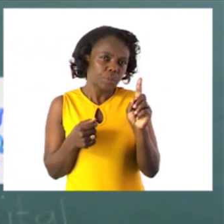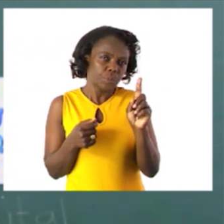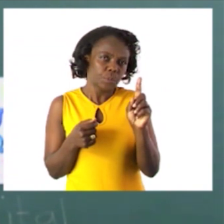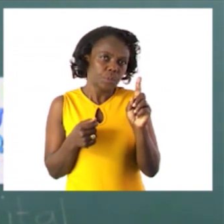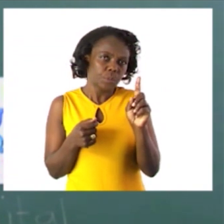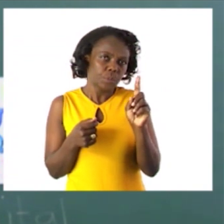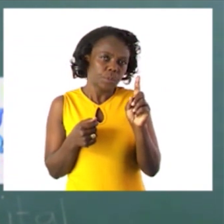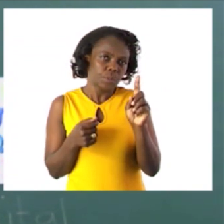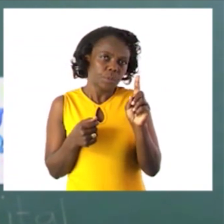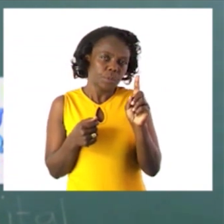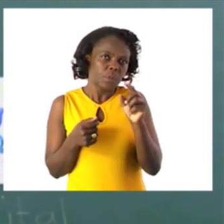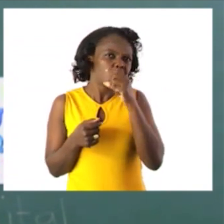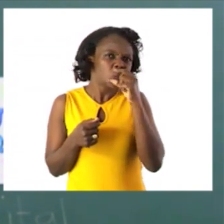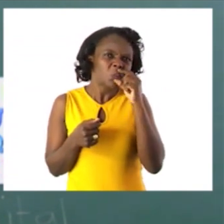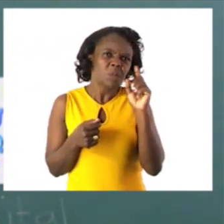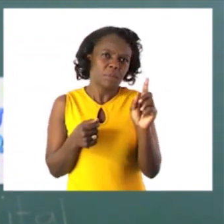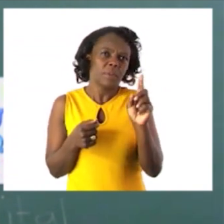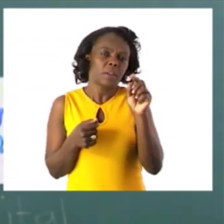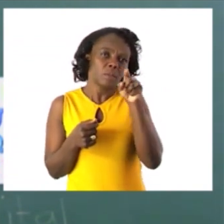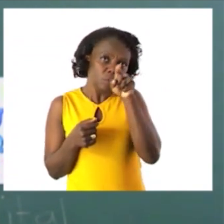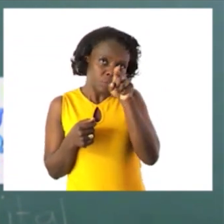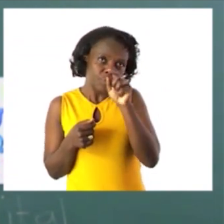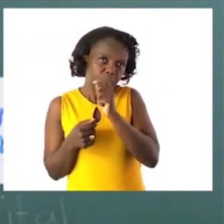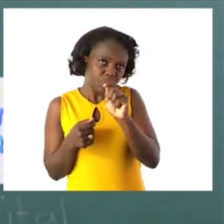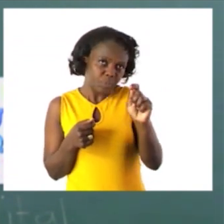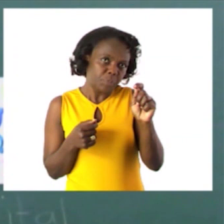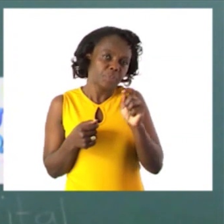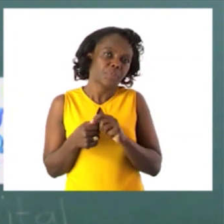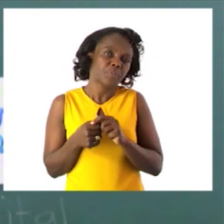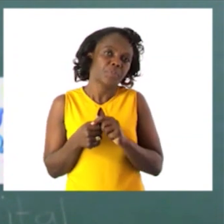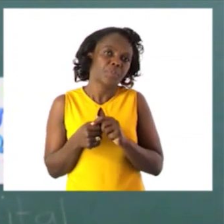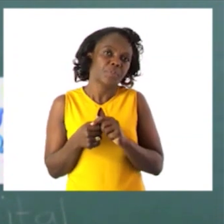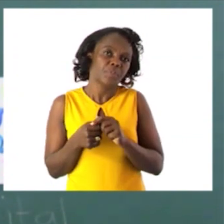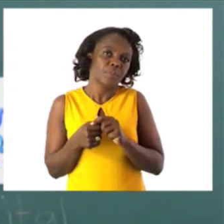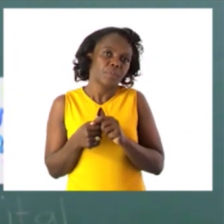It's a full stop. Thank you. That